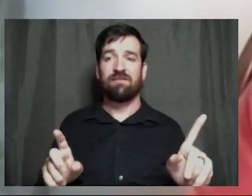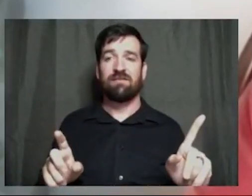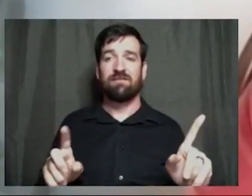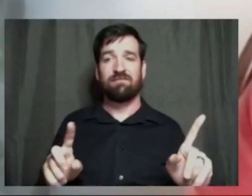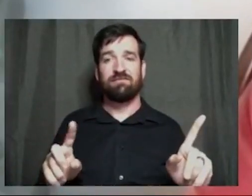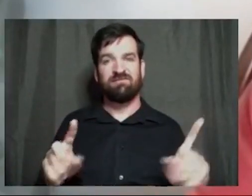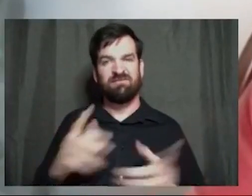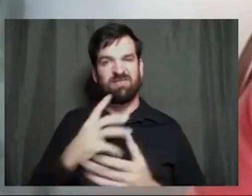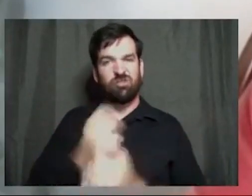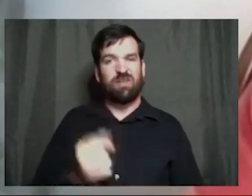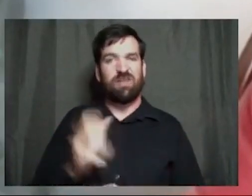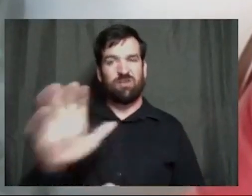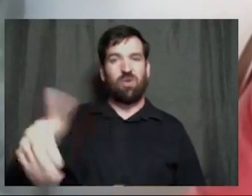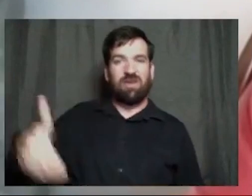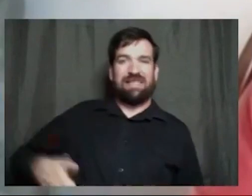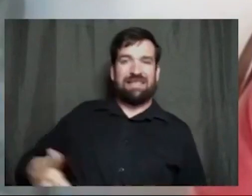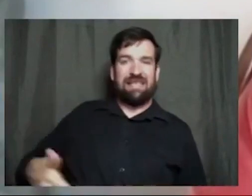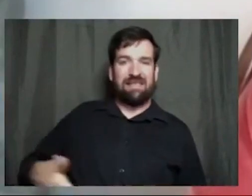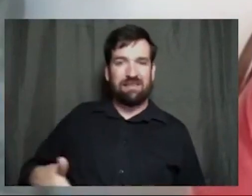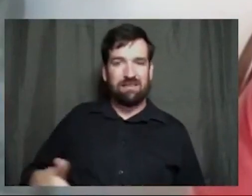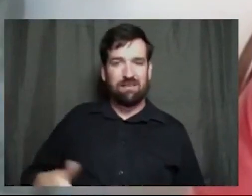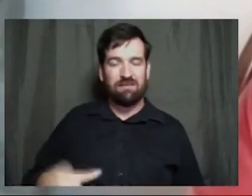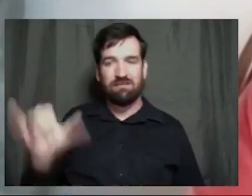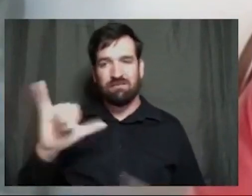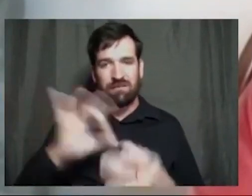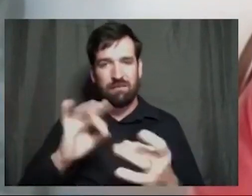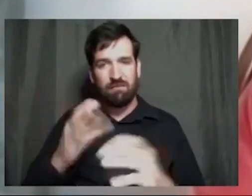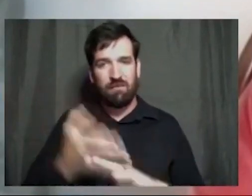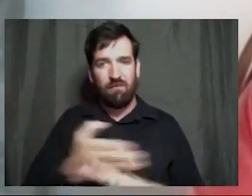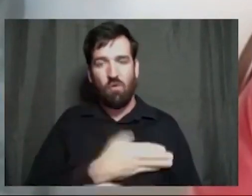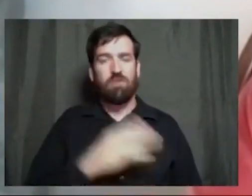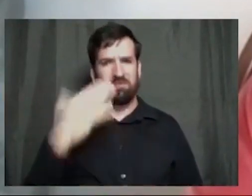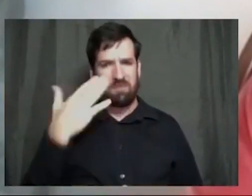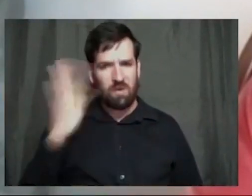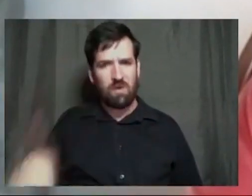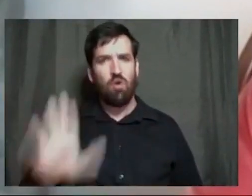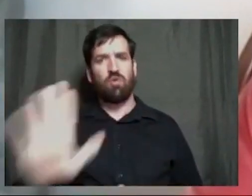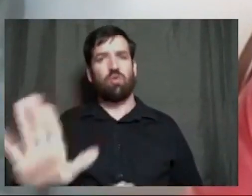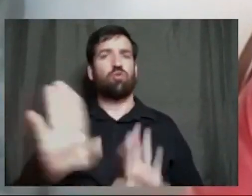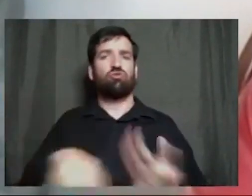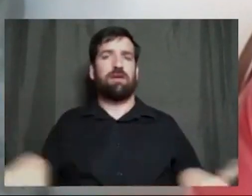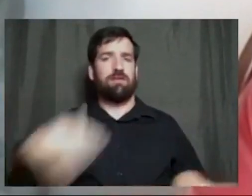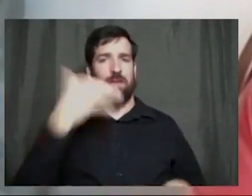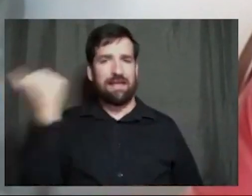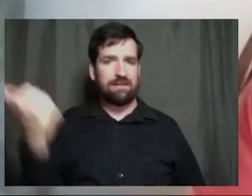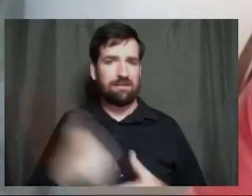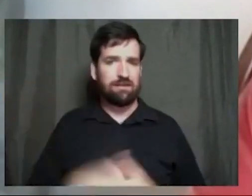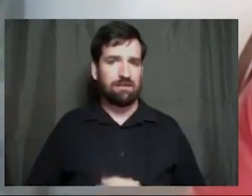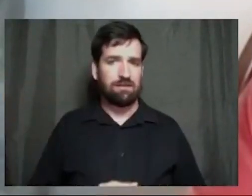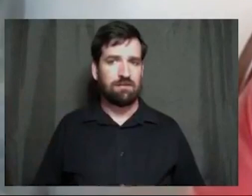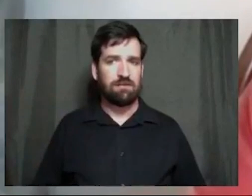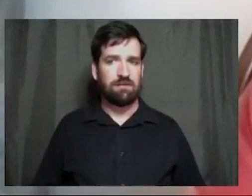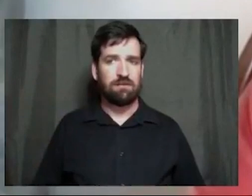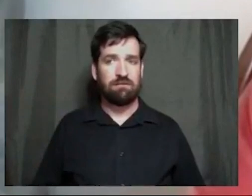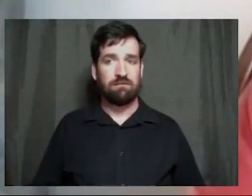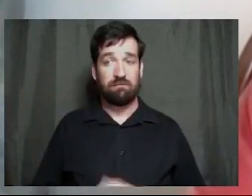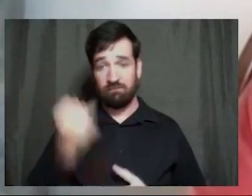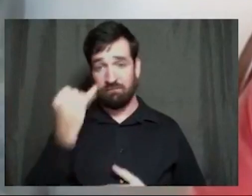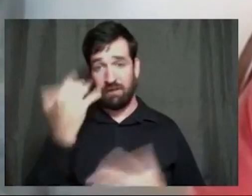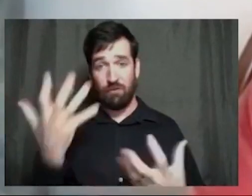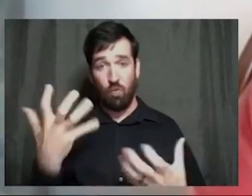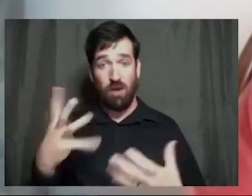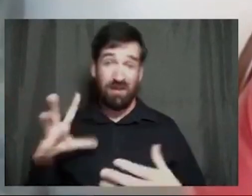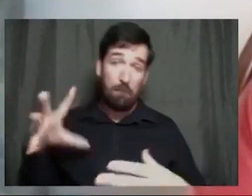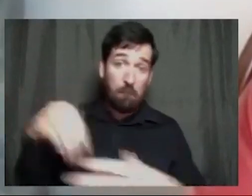your instincts, and like, was said before, your child the best. And if you want to be part of the